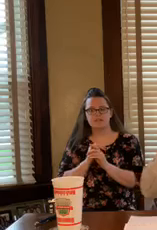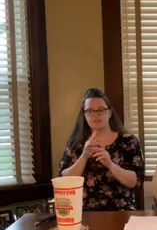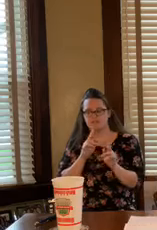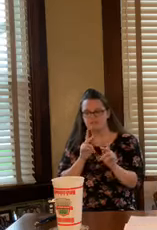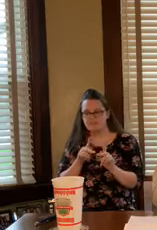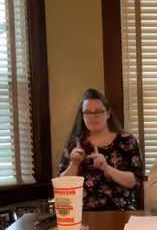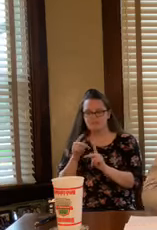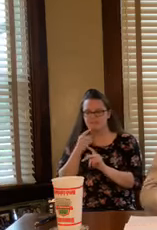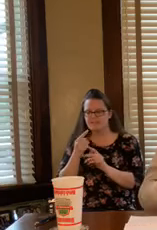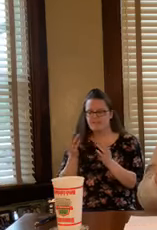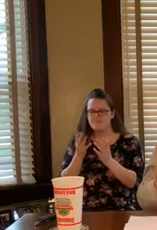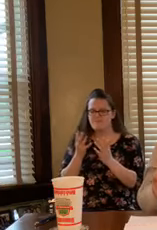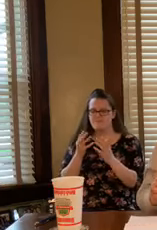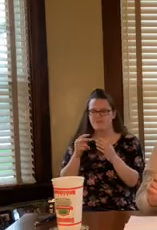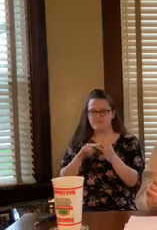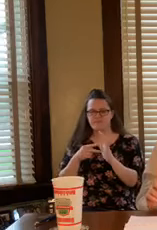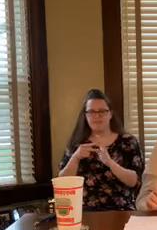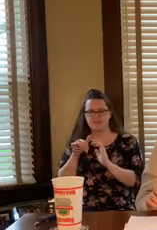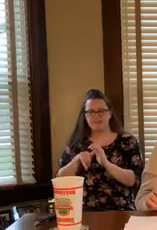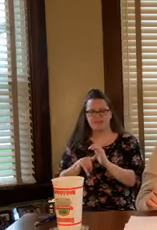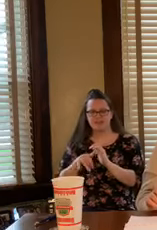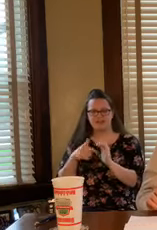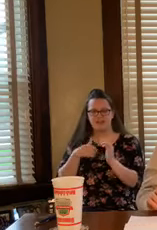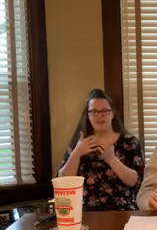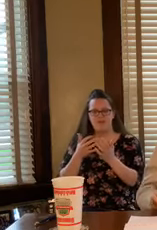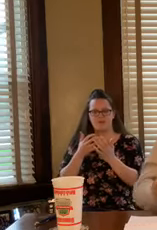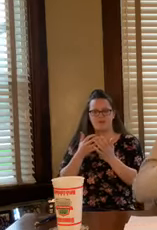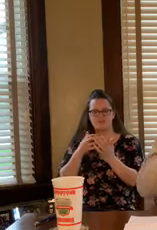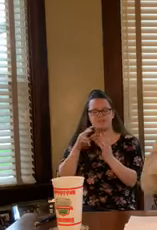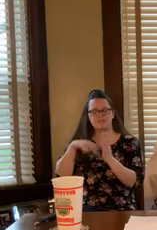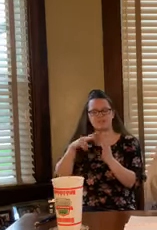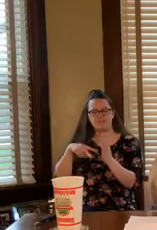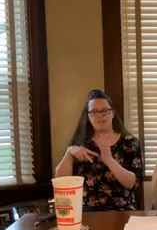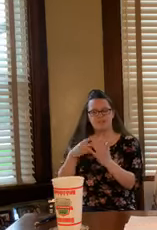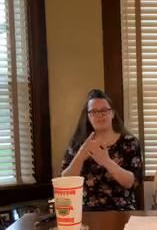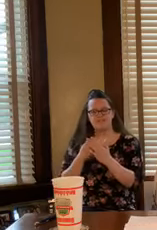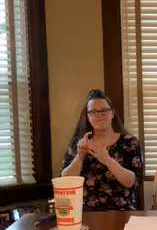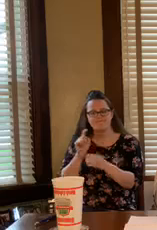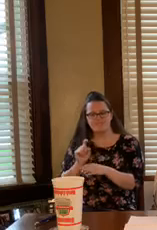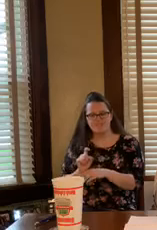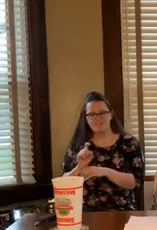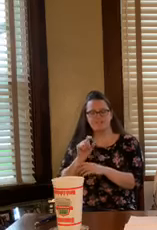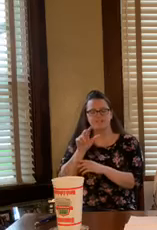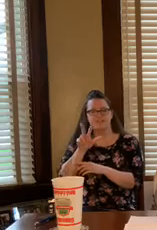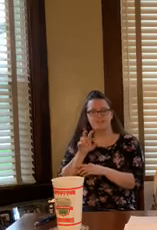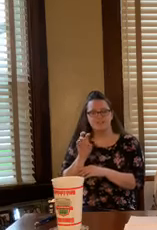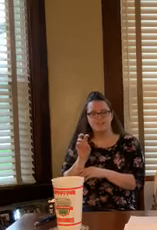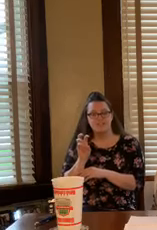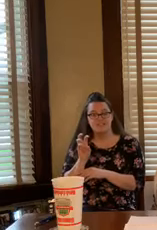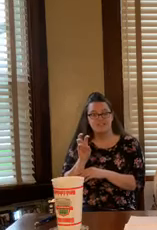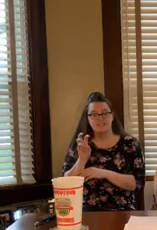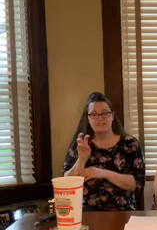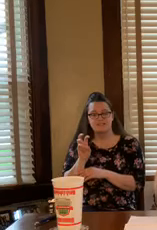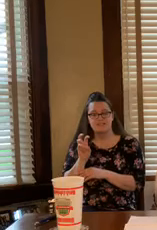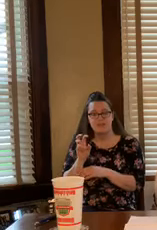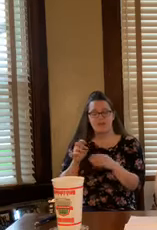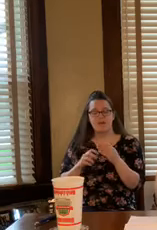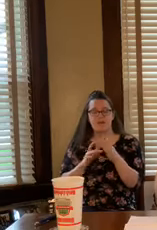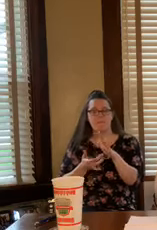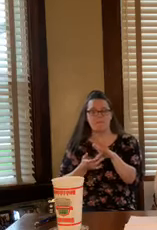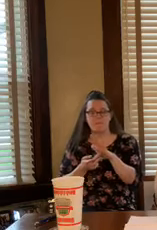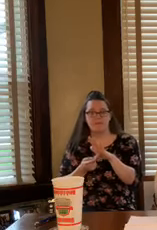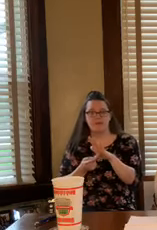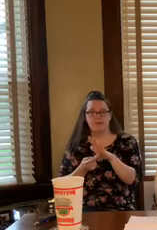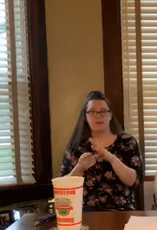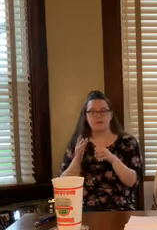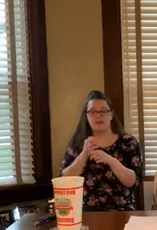And Peter talks to them for a while. And I want to pick up in verse 36, because remember, Peter's given the keys to the kingdom because of his revelation of